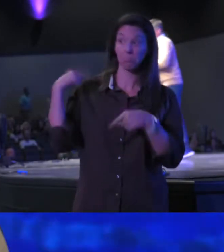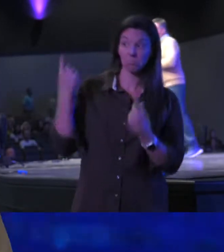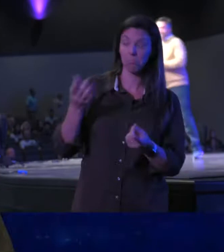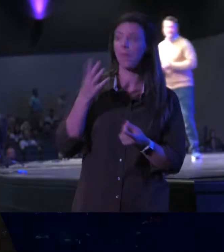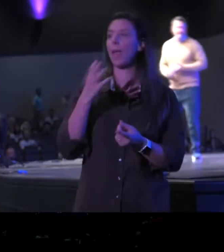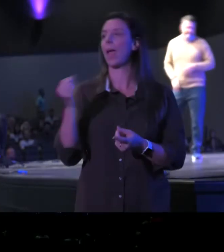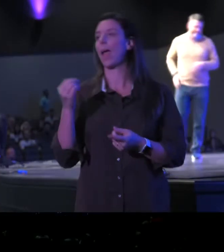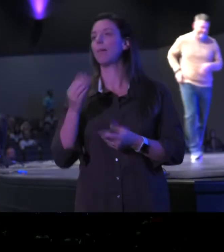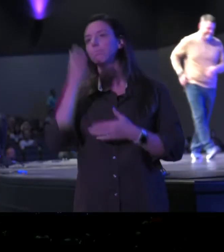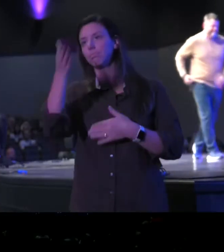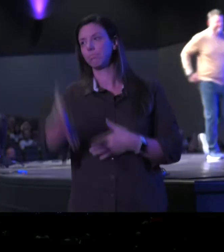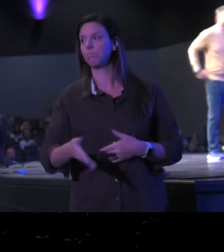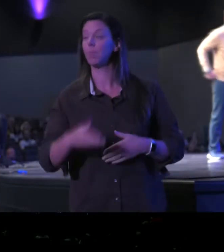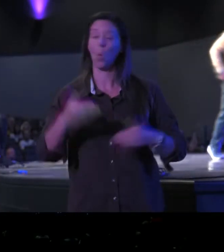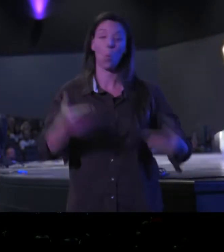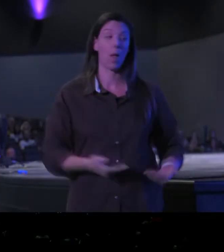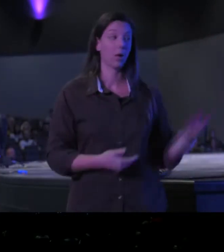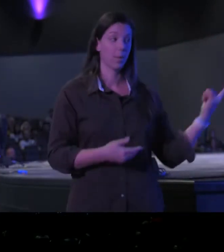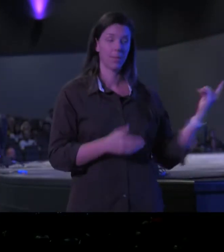morning?